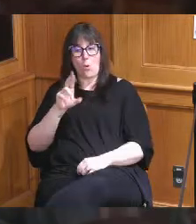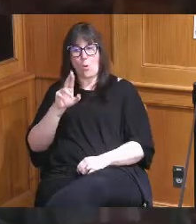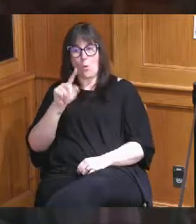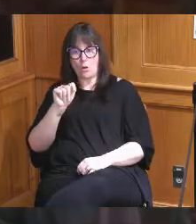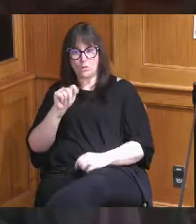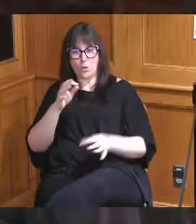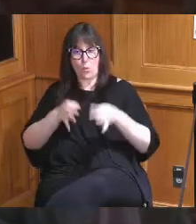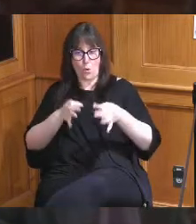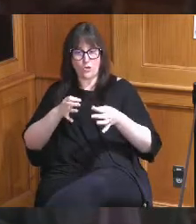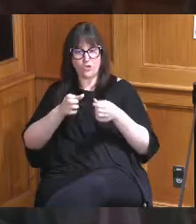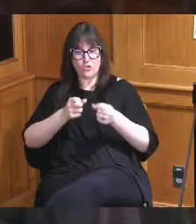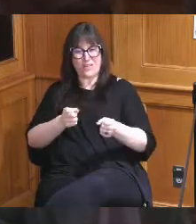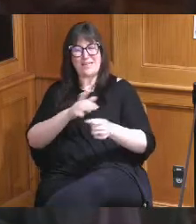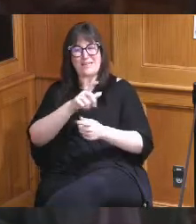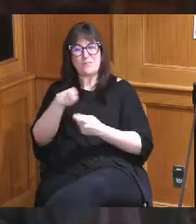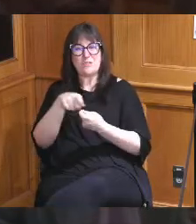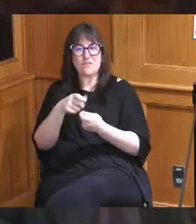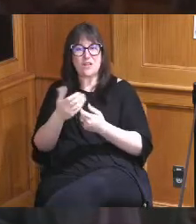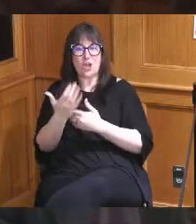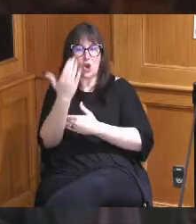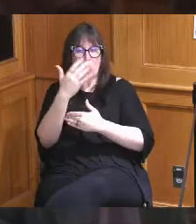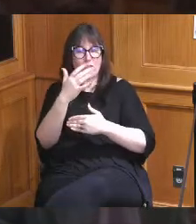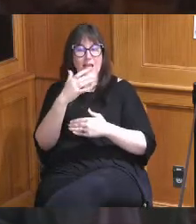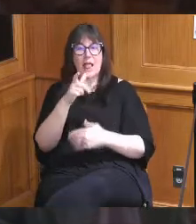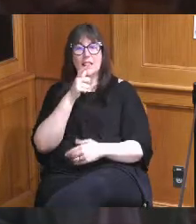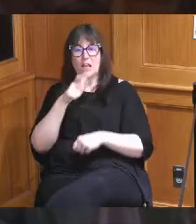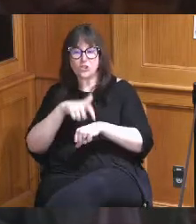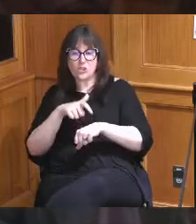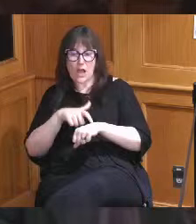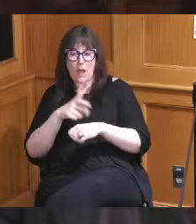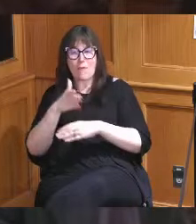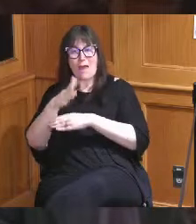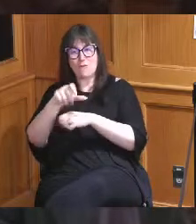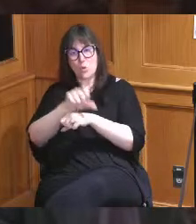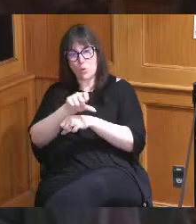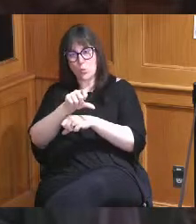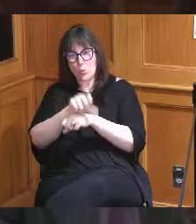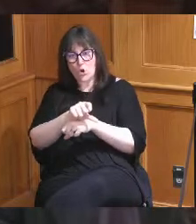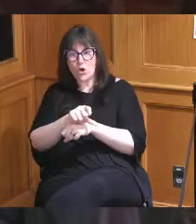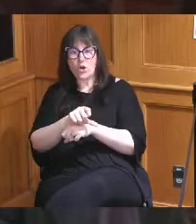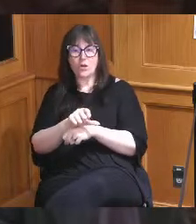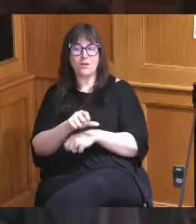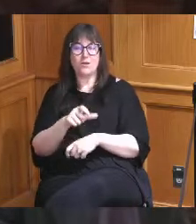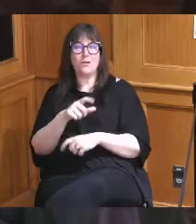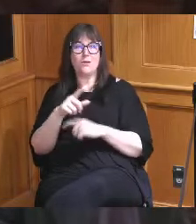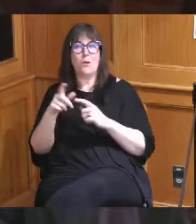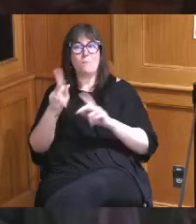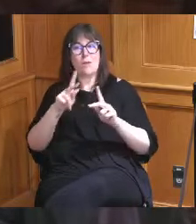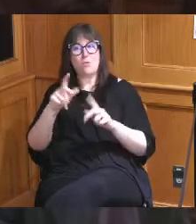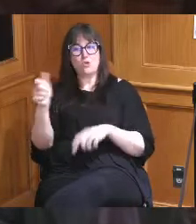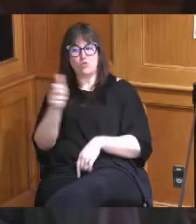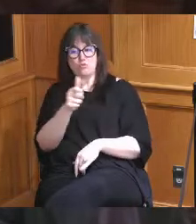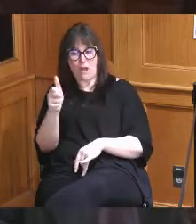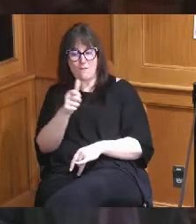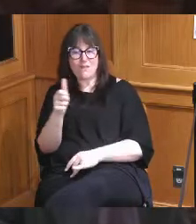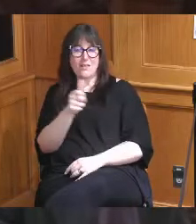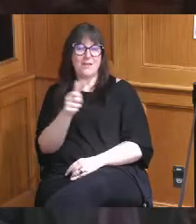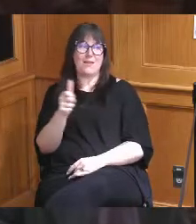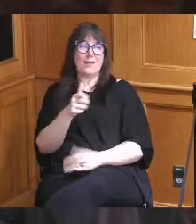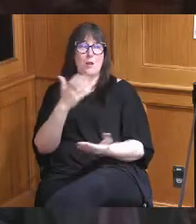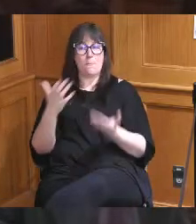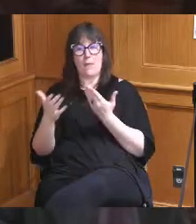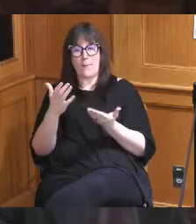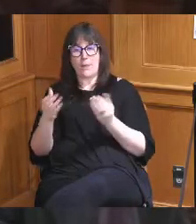particularly, early morning hours, lunchtime hours, right after work, when we see people who are traveling in between businesses, and there may